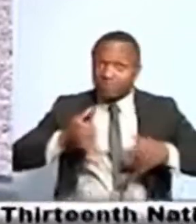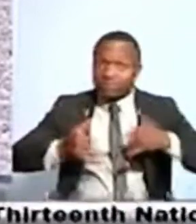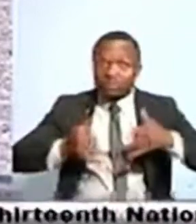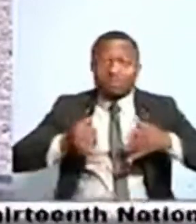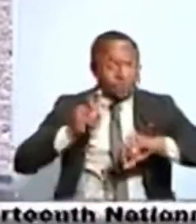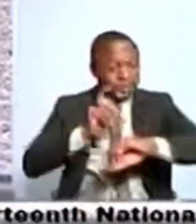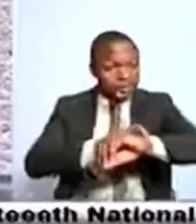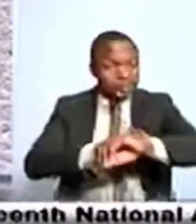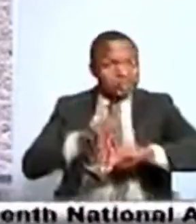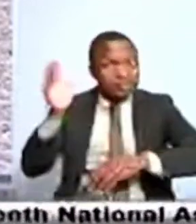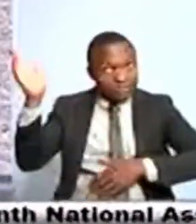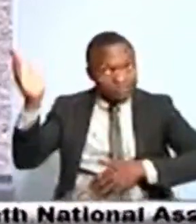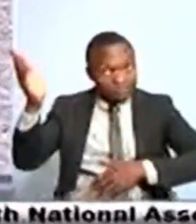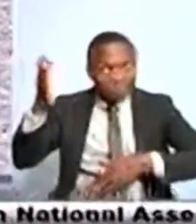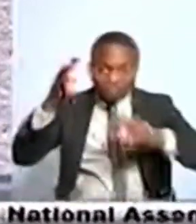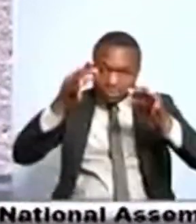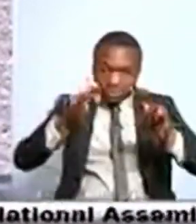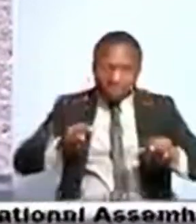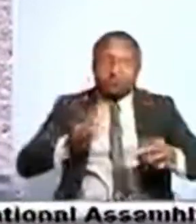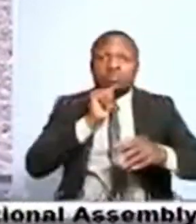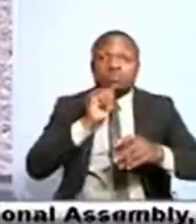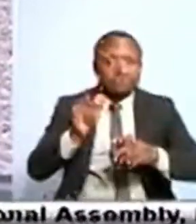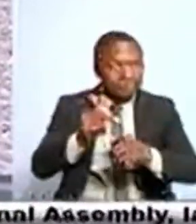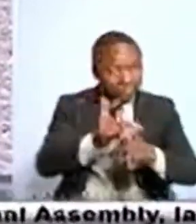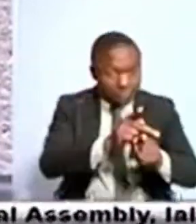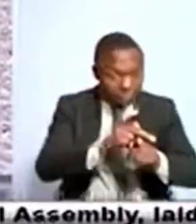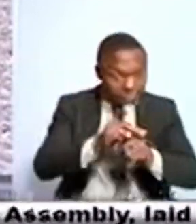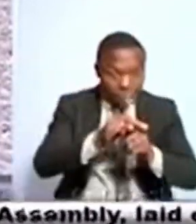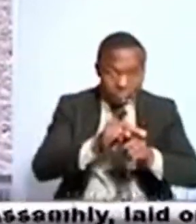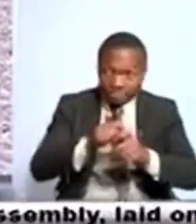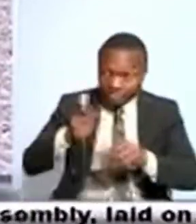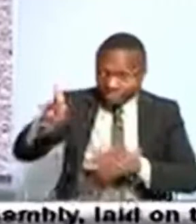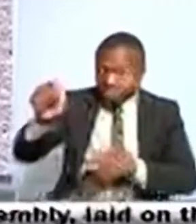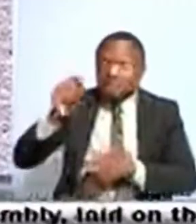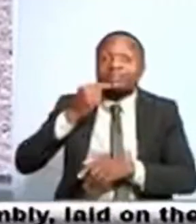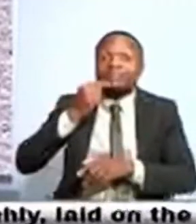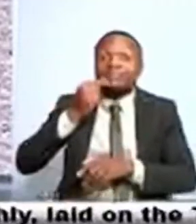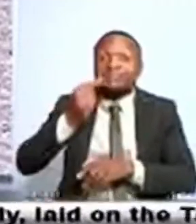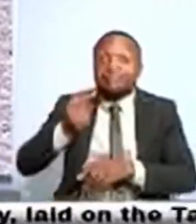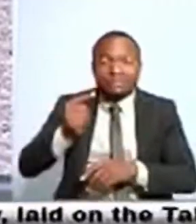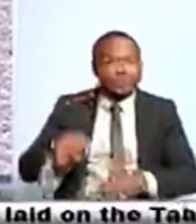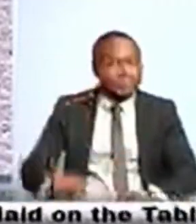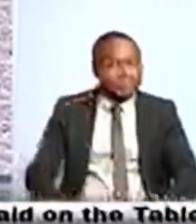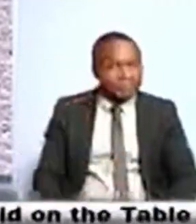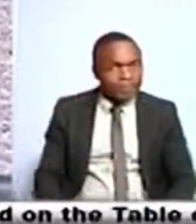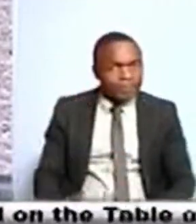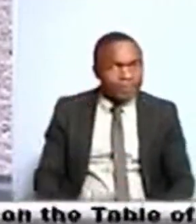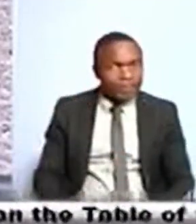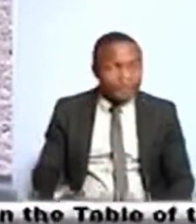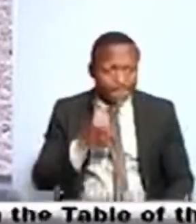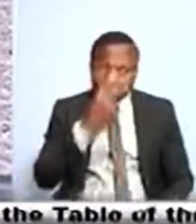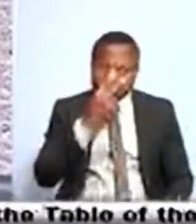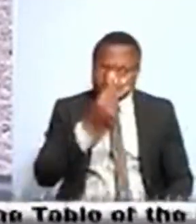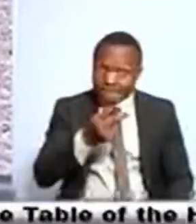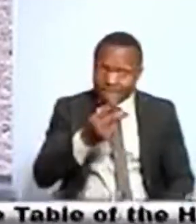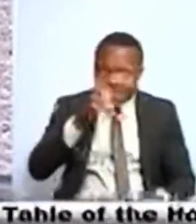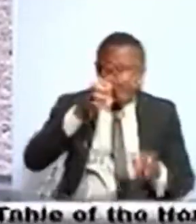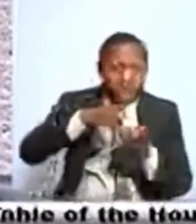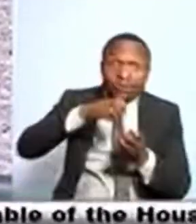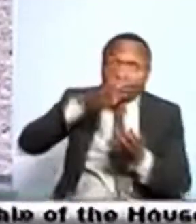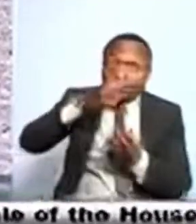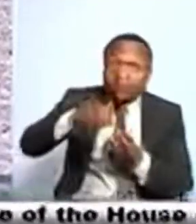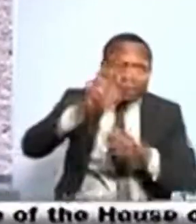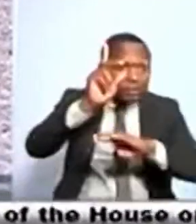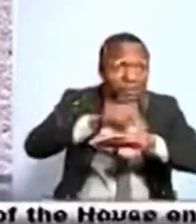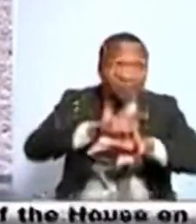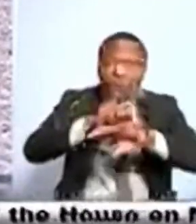comes. If we are not careful, I've said this already. You've seen in Solwezi projects